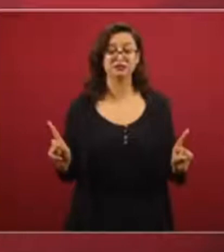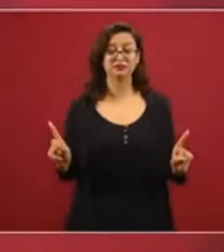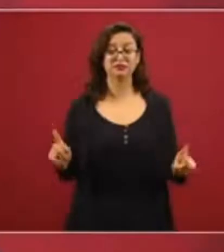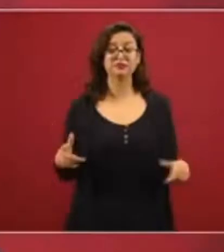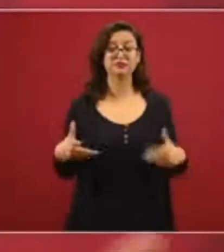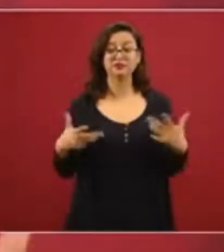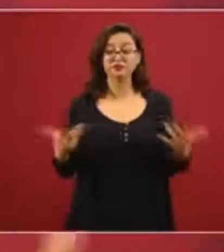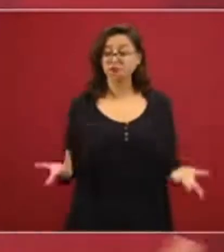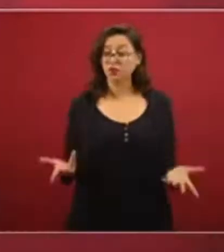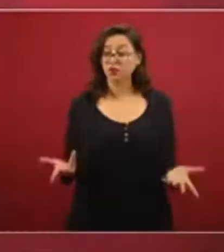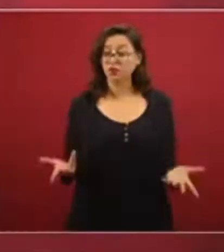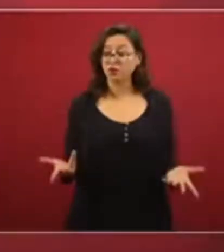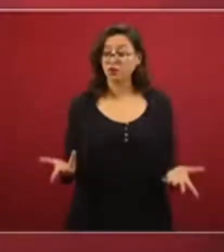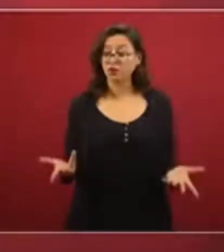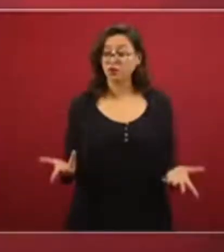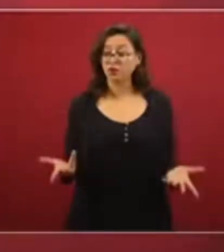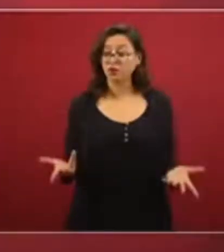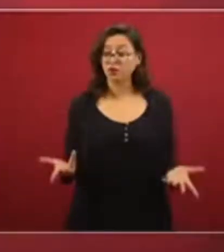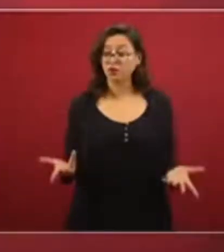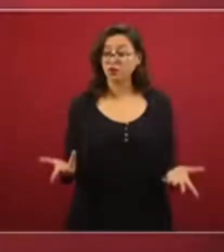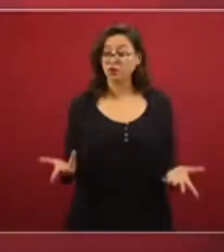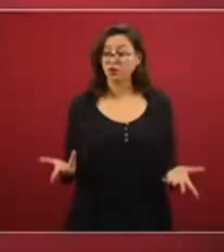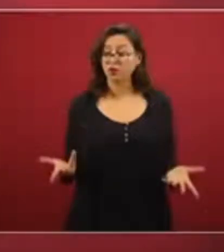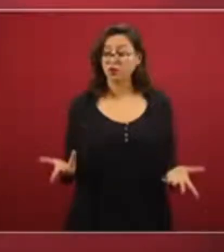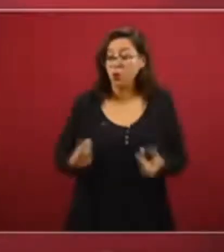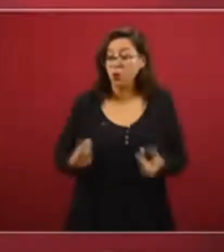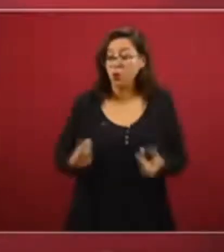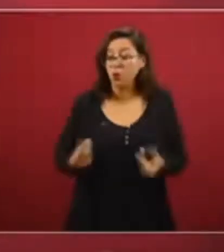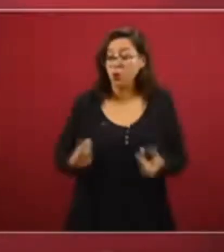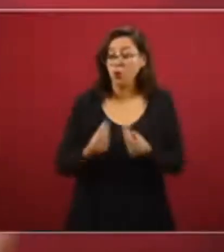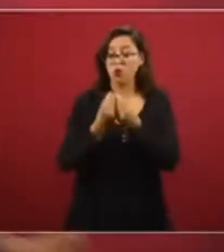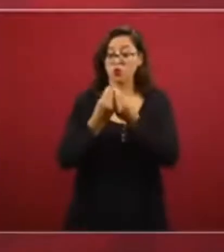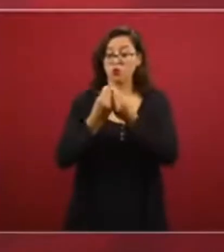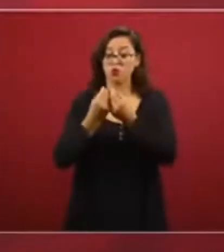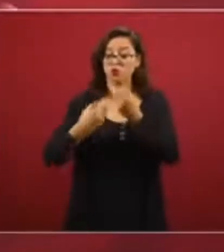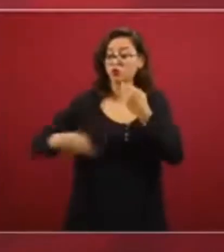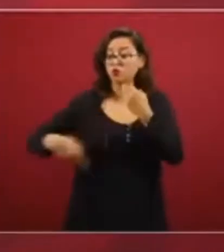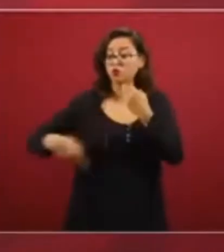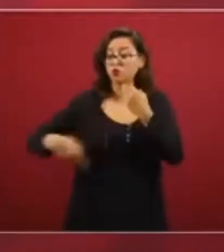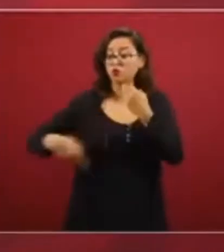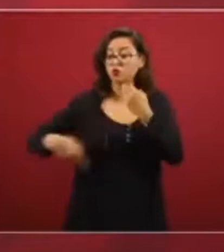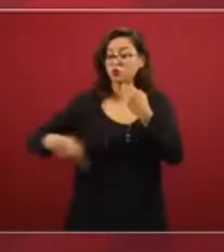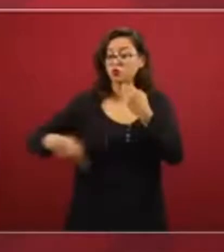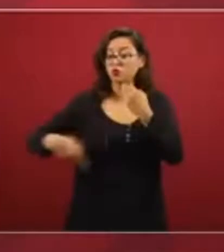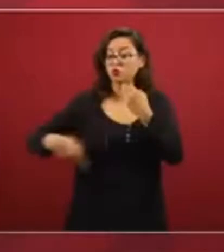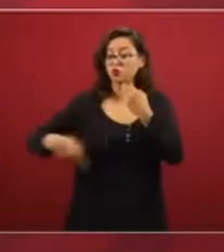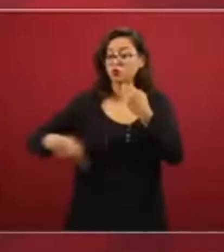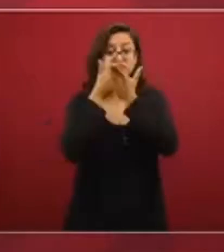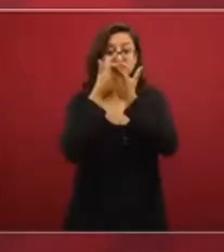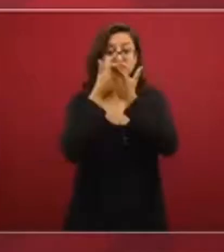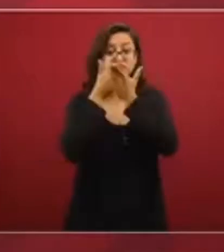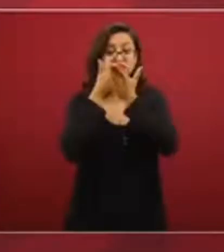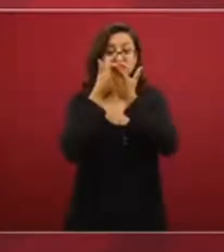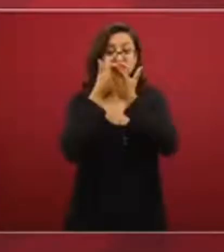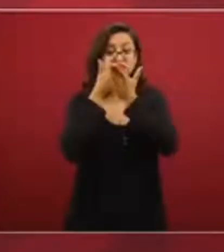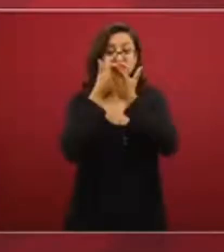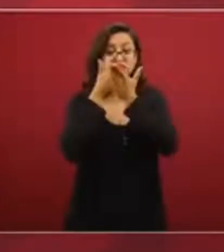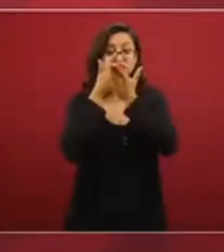si todos ayudamos, if all of us help, todos los mexicanos, all the Mexican people,